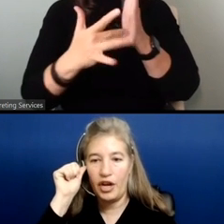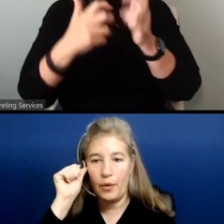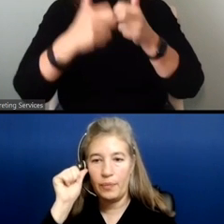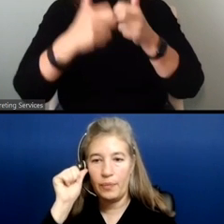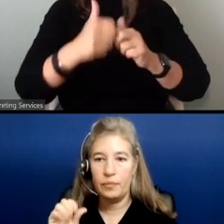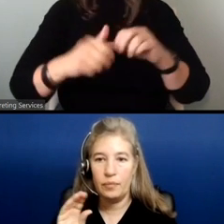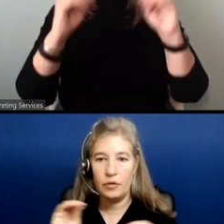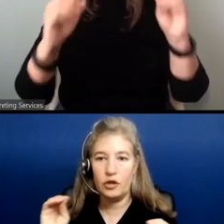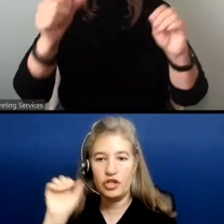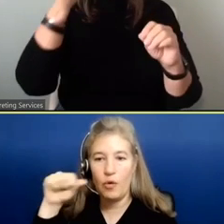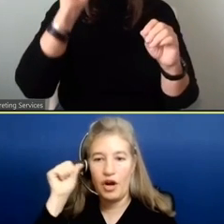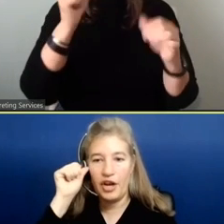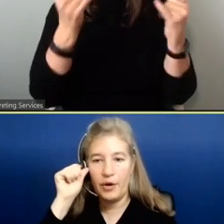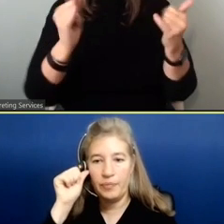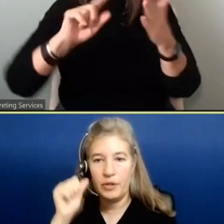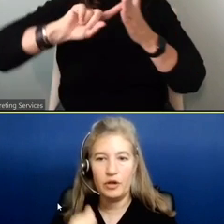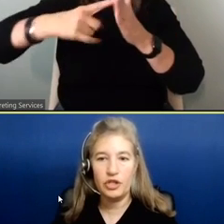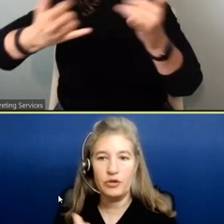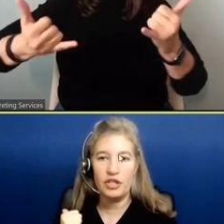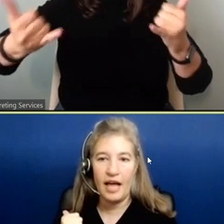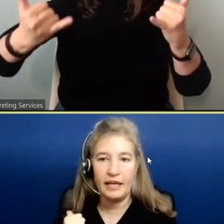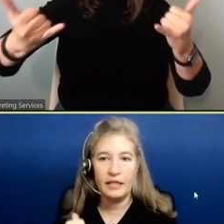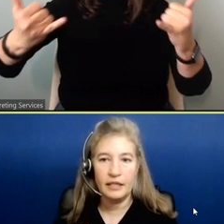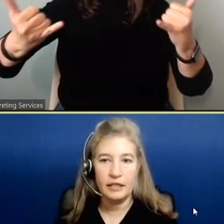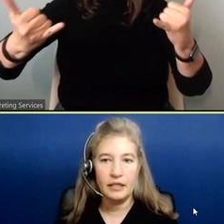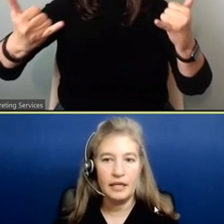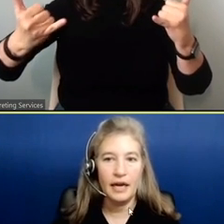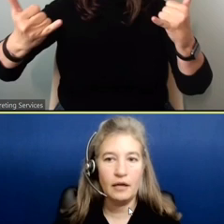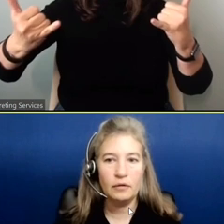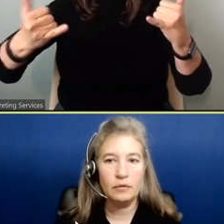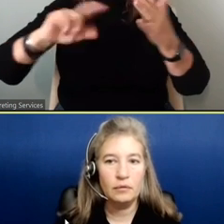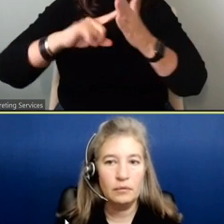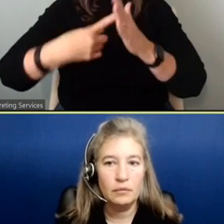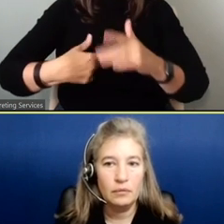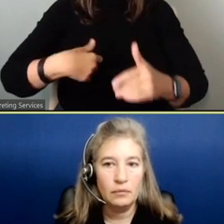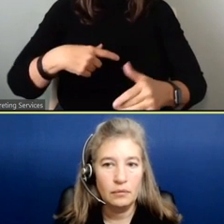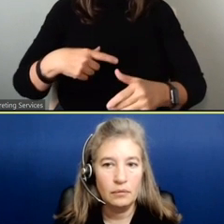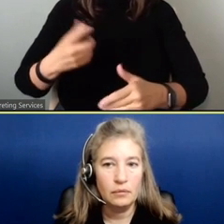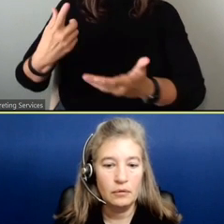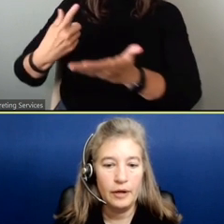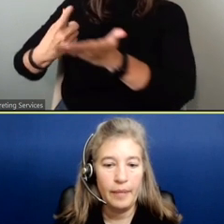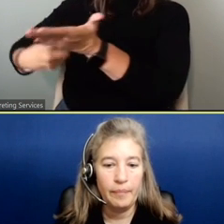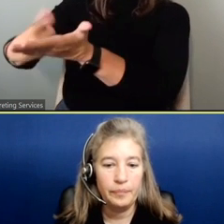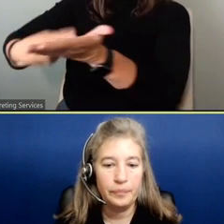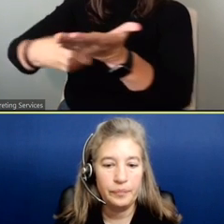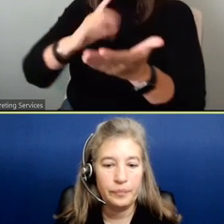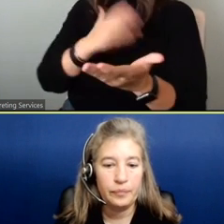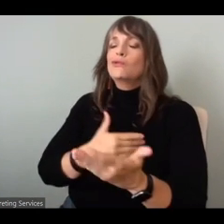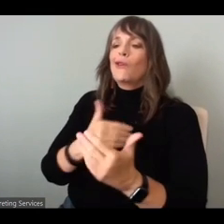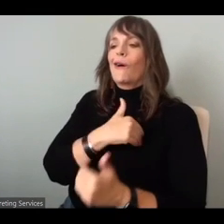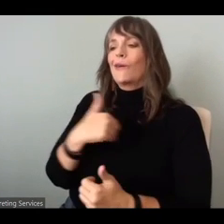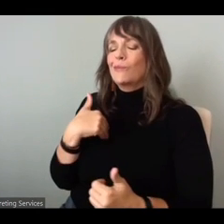There's no audio. There's no audio. There's huge lag. Yeah. Yeah.